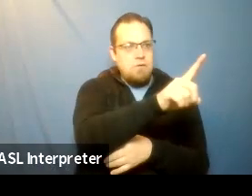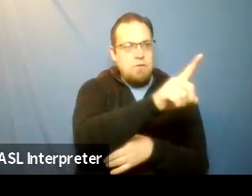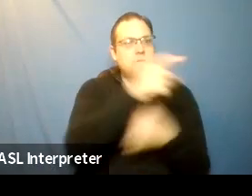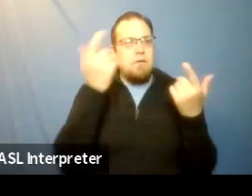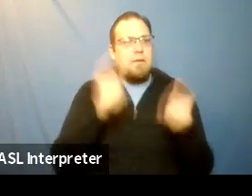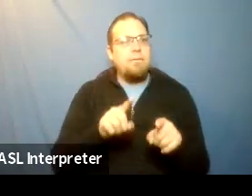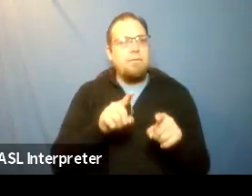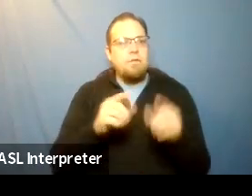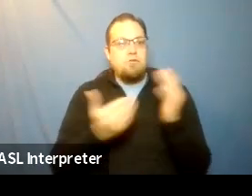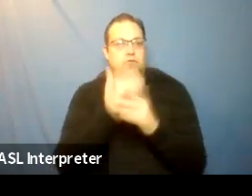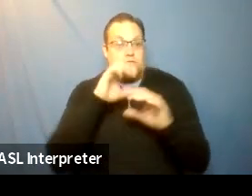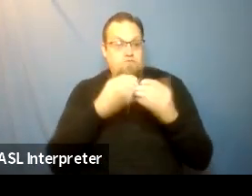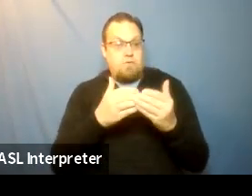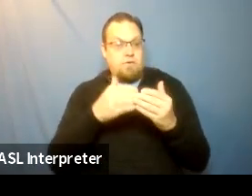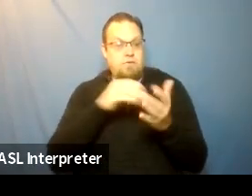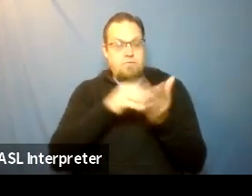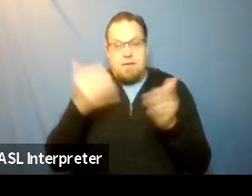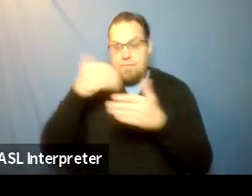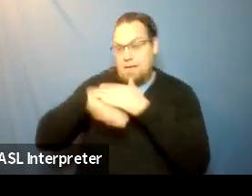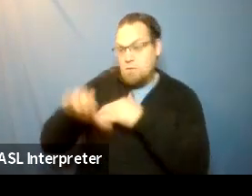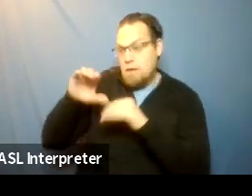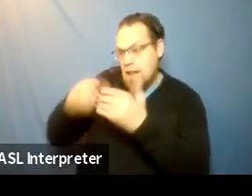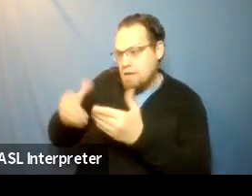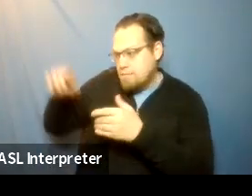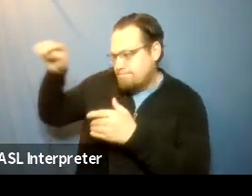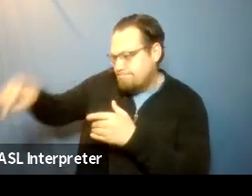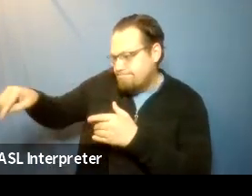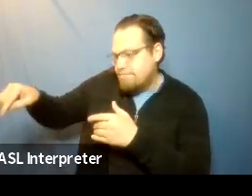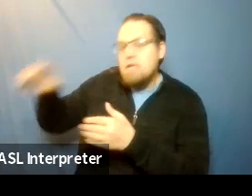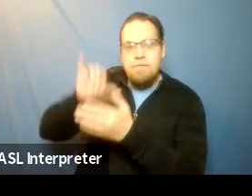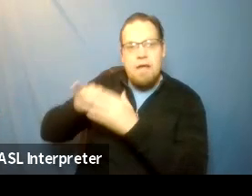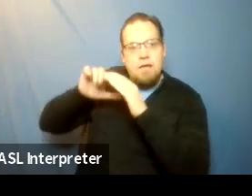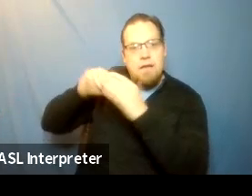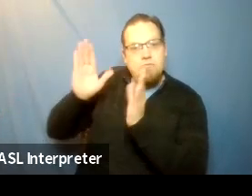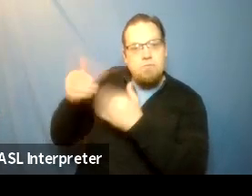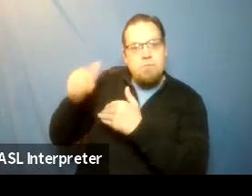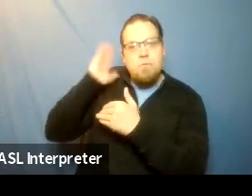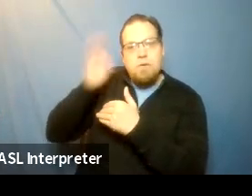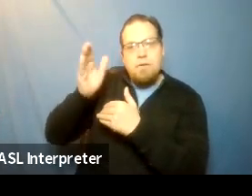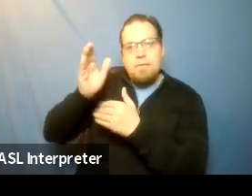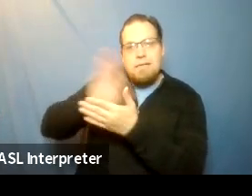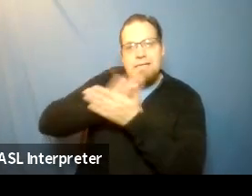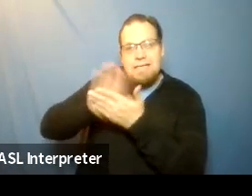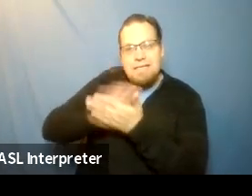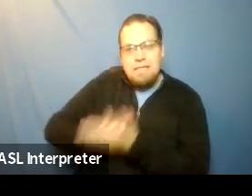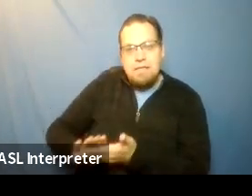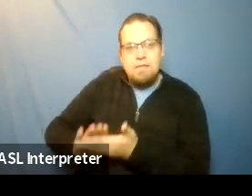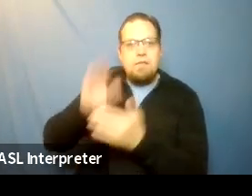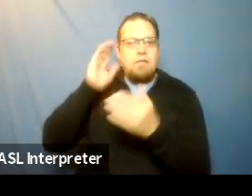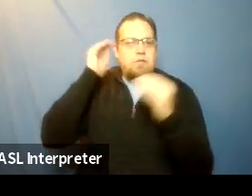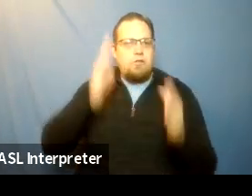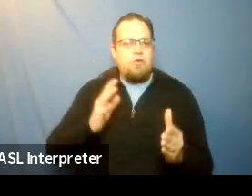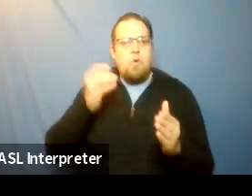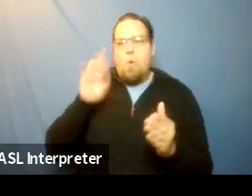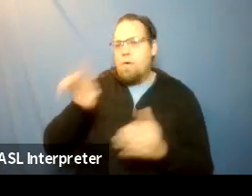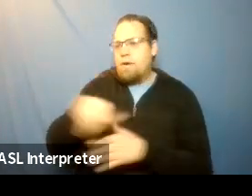when a new group of students comes into a class, that classroom will be cleaned by the teacher or